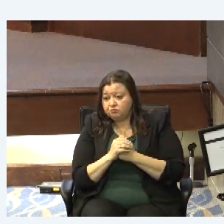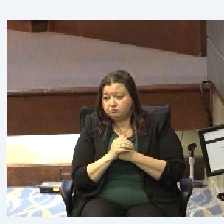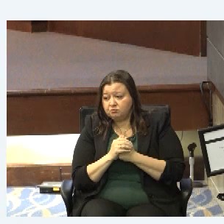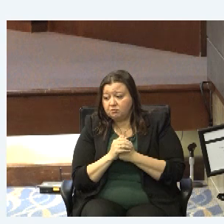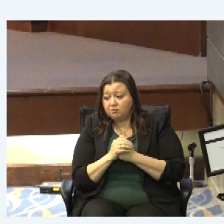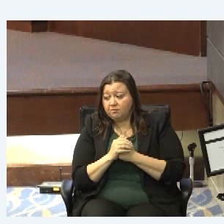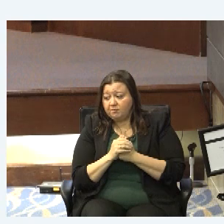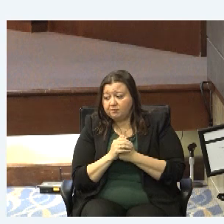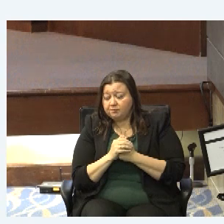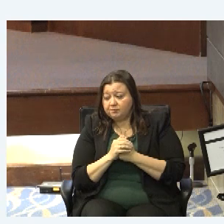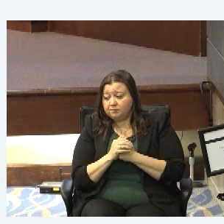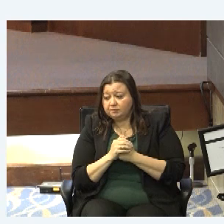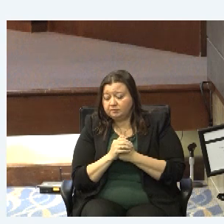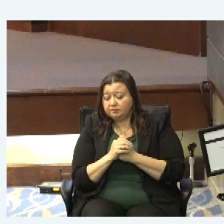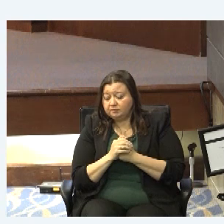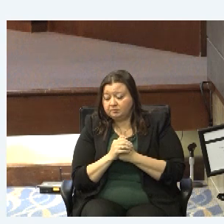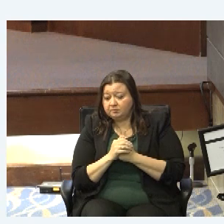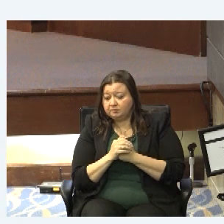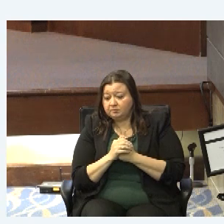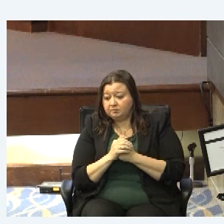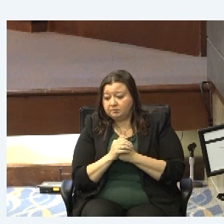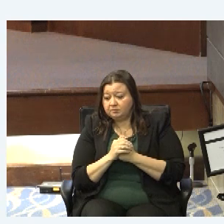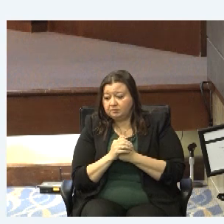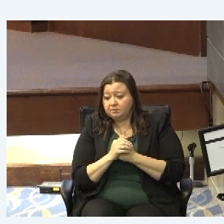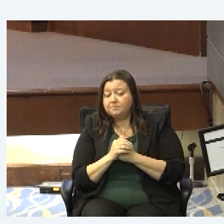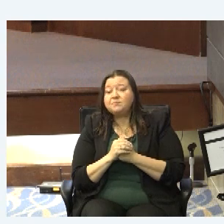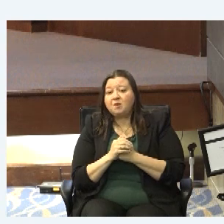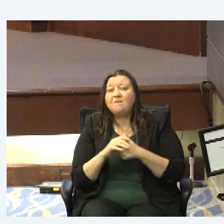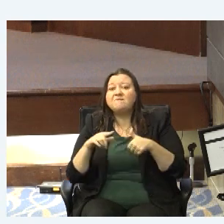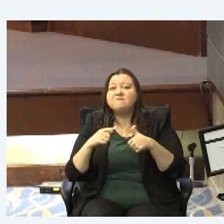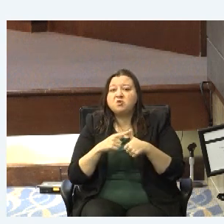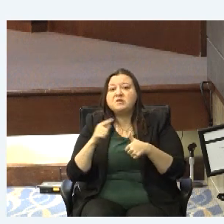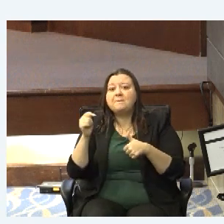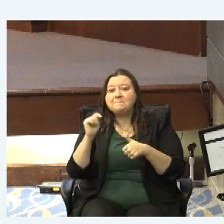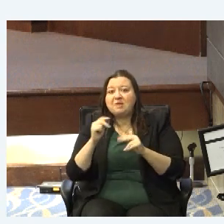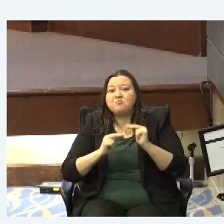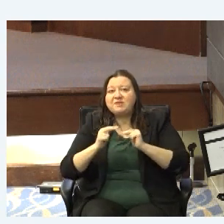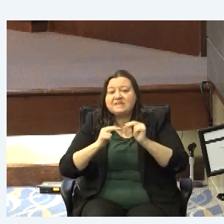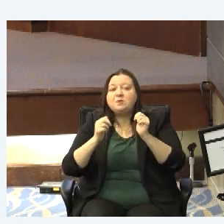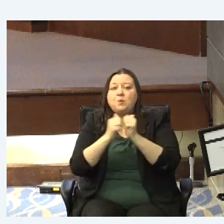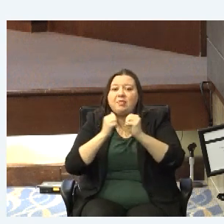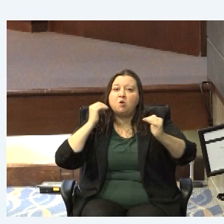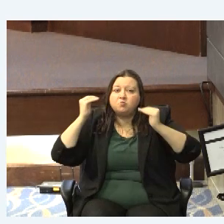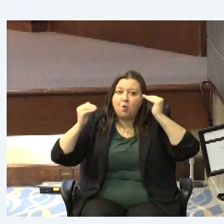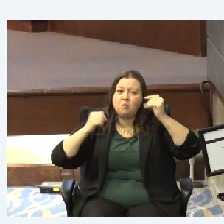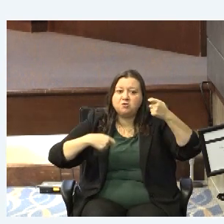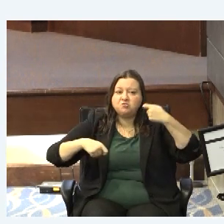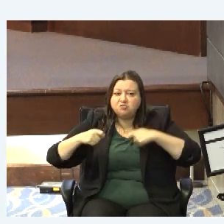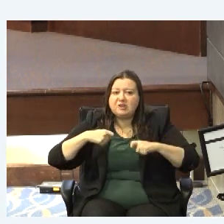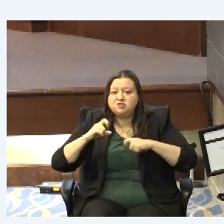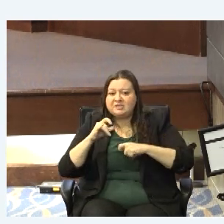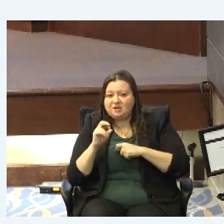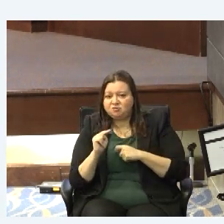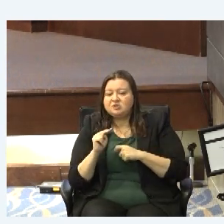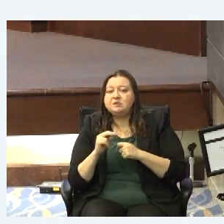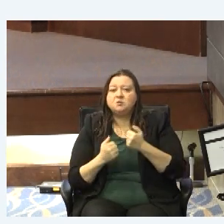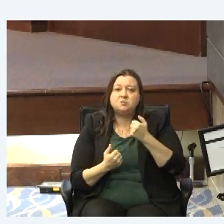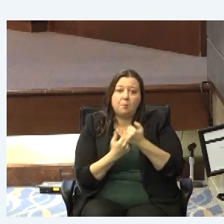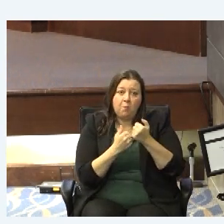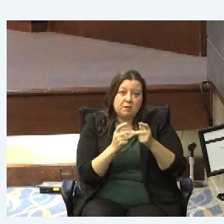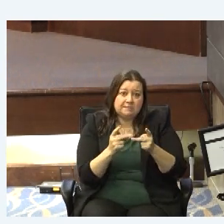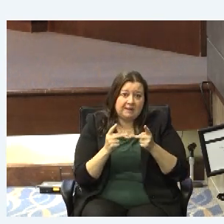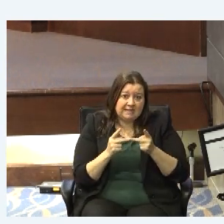bathroom facility with adult changing stations in it. The support space